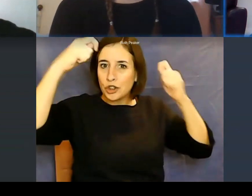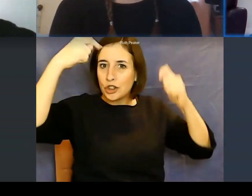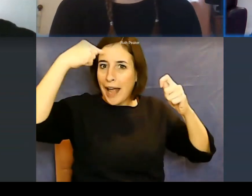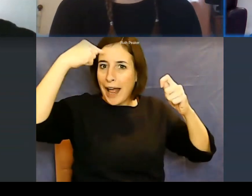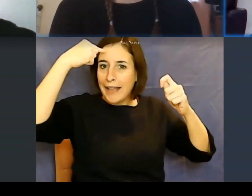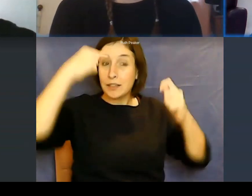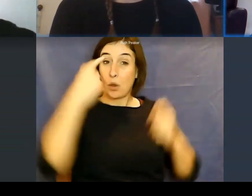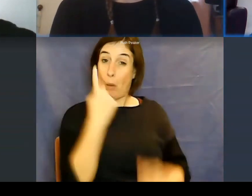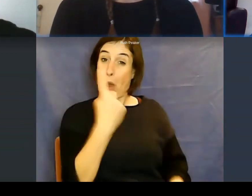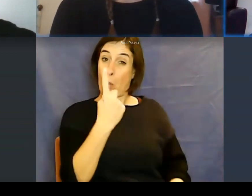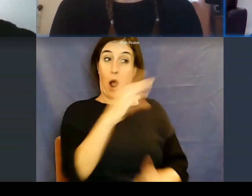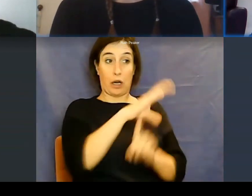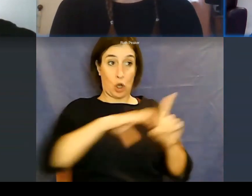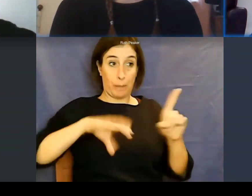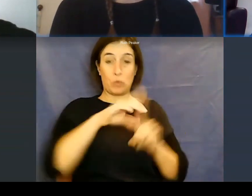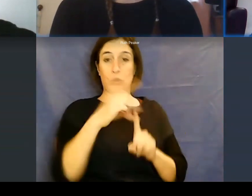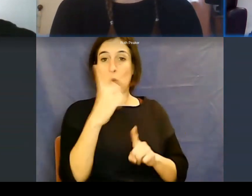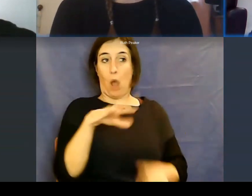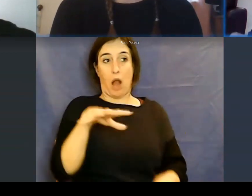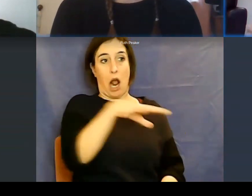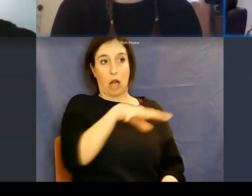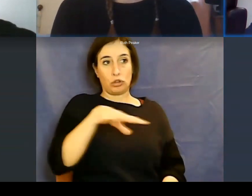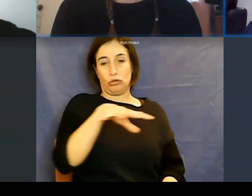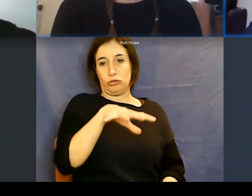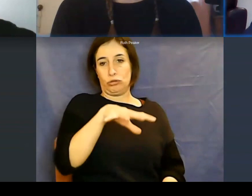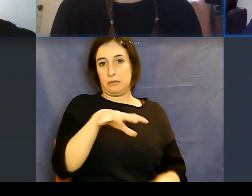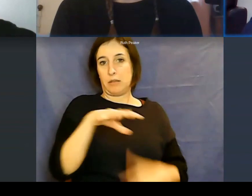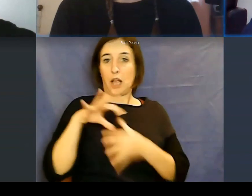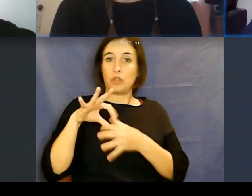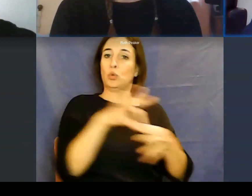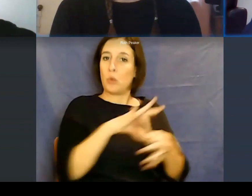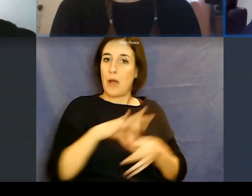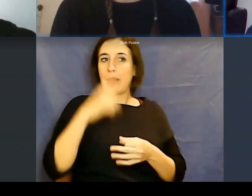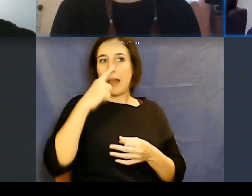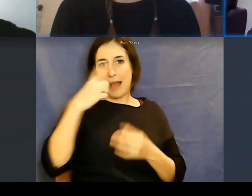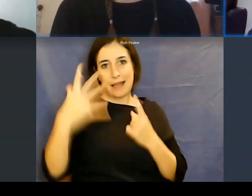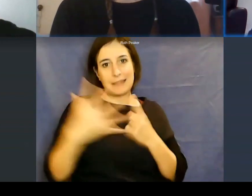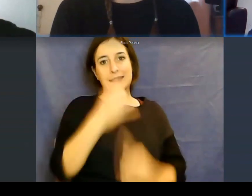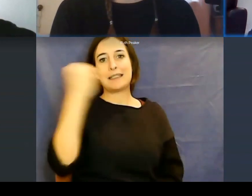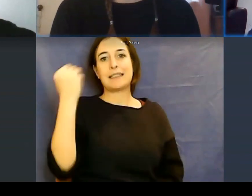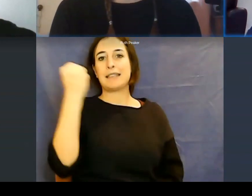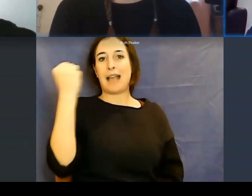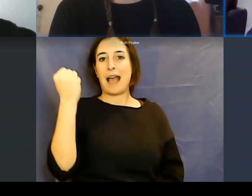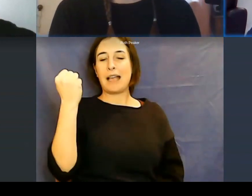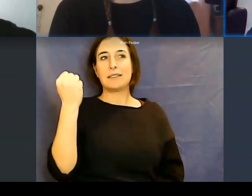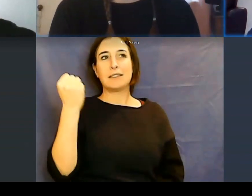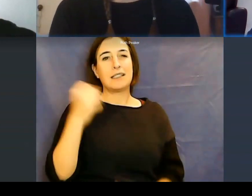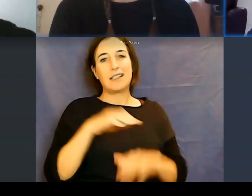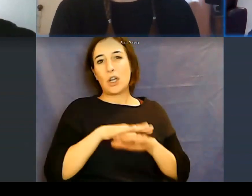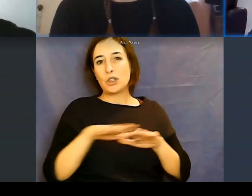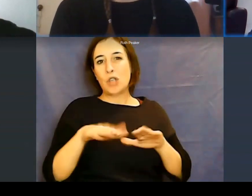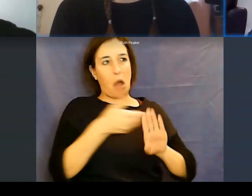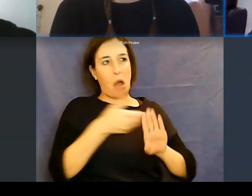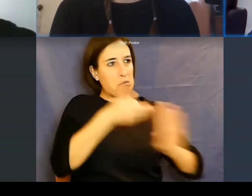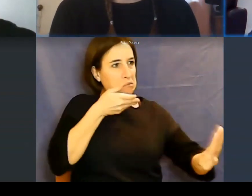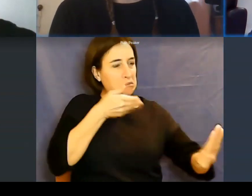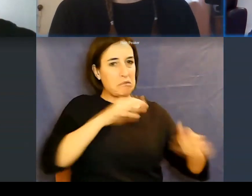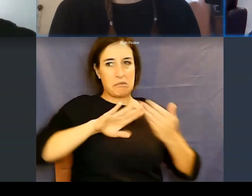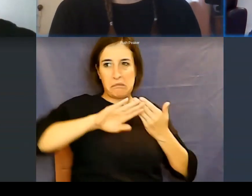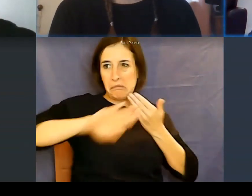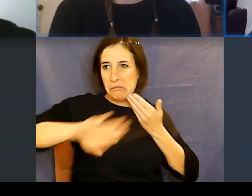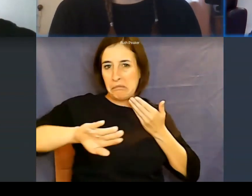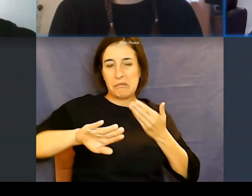I think we can be successful. And so let's not just, you know, differentiate, you know, people because of their color or their race or their religion. You